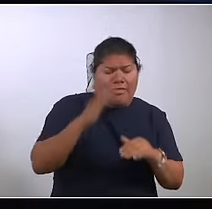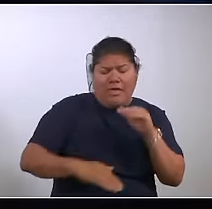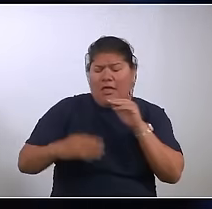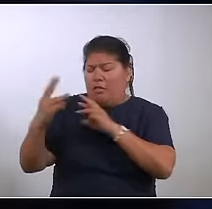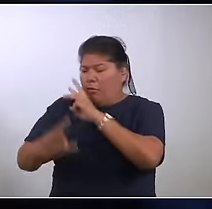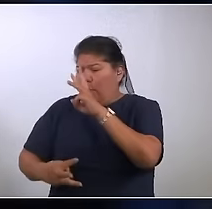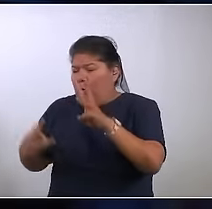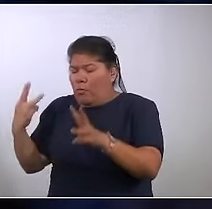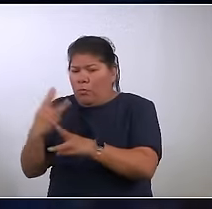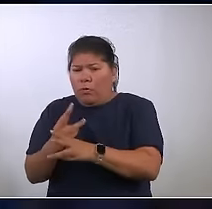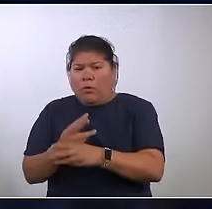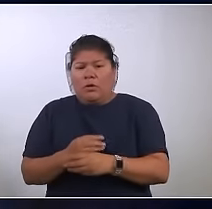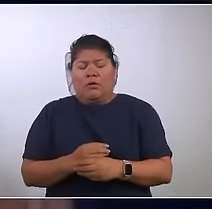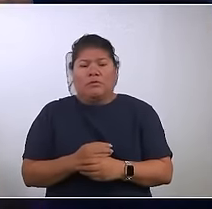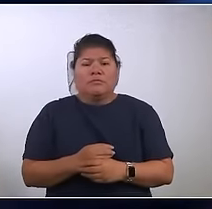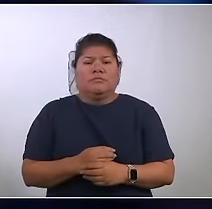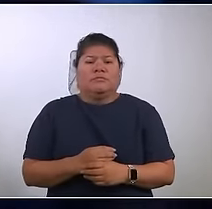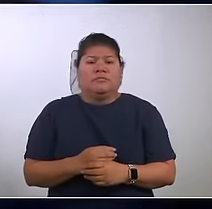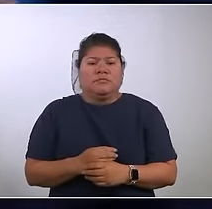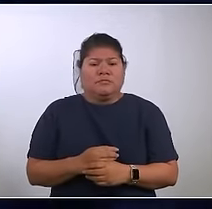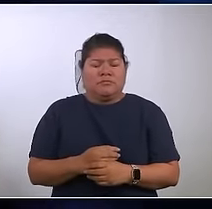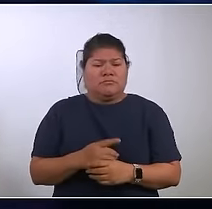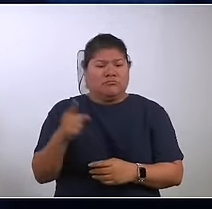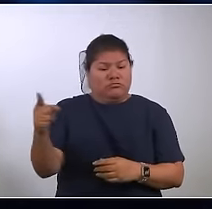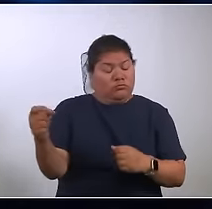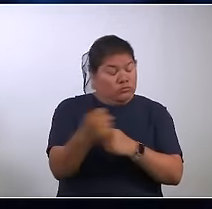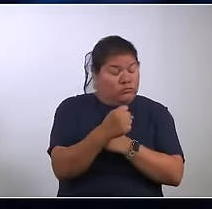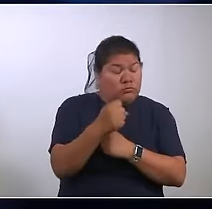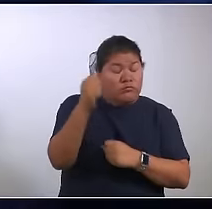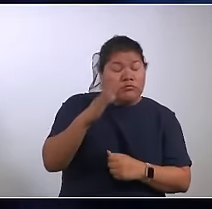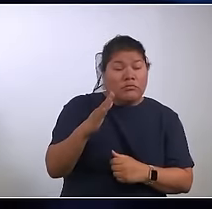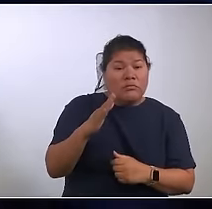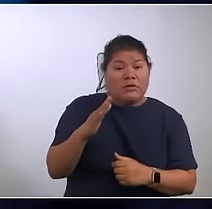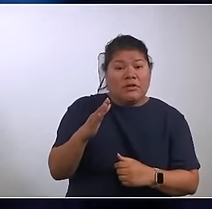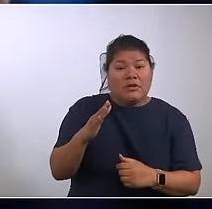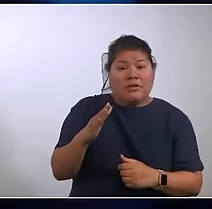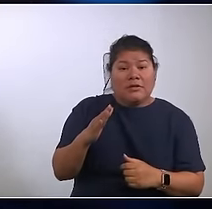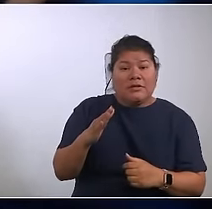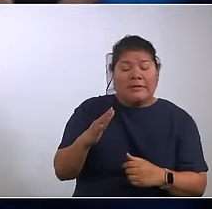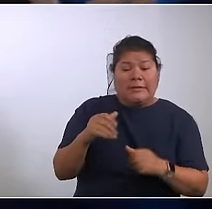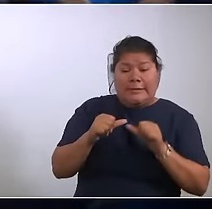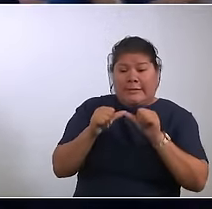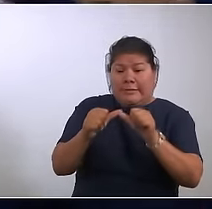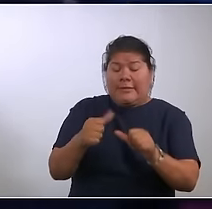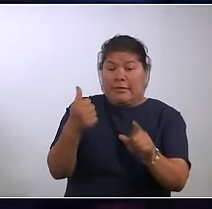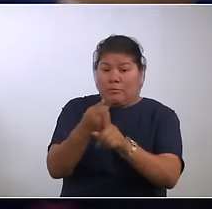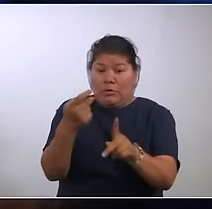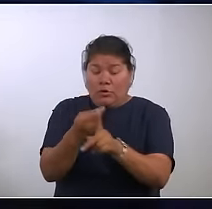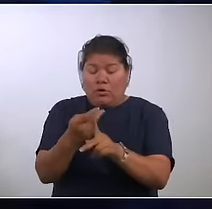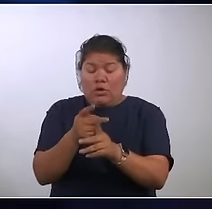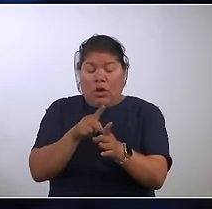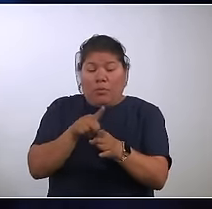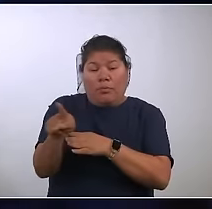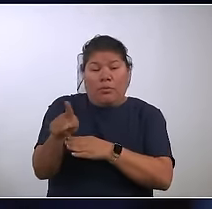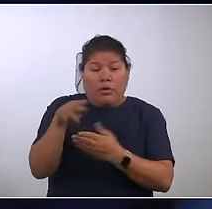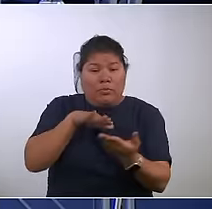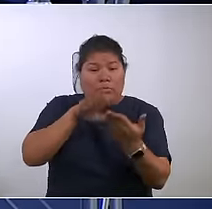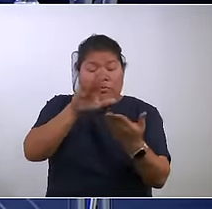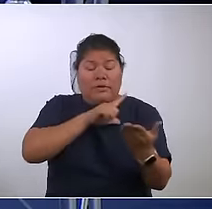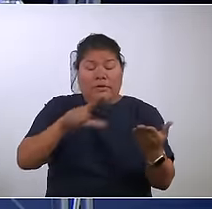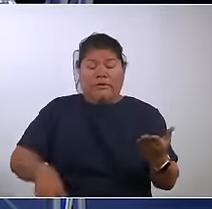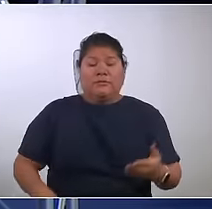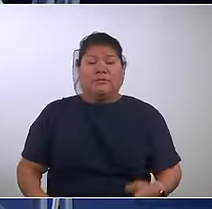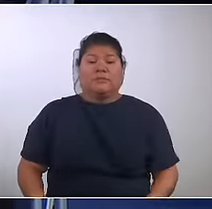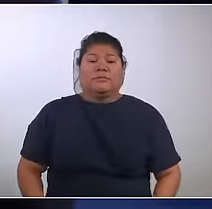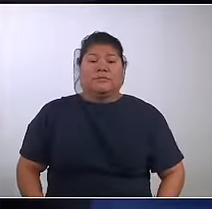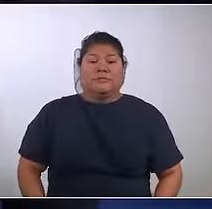Dios más que al mundo. When you love God. Cuando usted ama a Dios. And when you keep yourself in purity before the Lord. Y